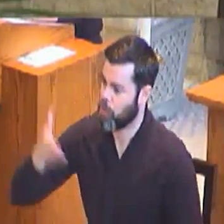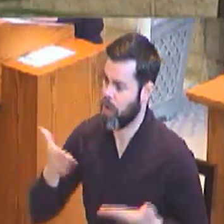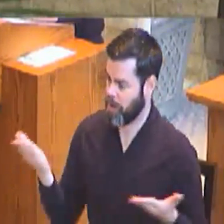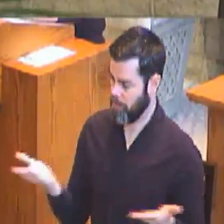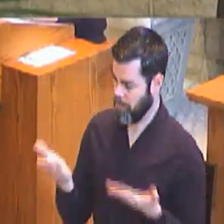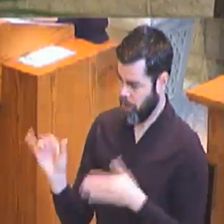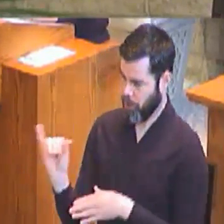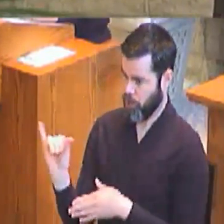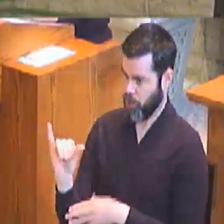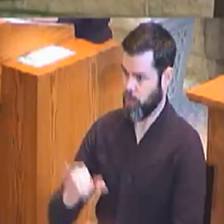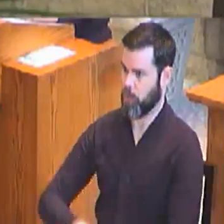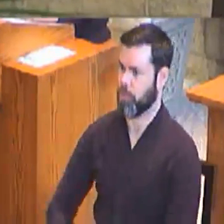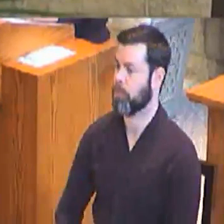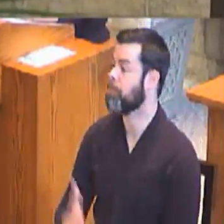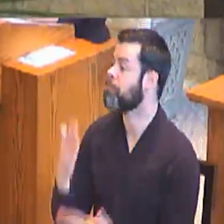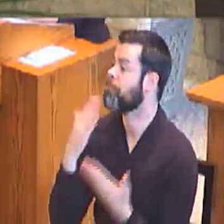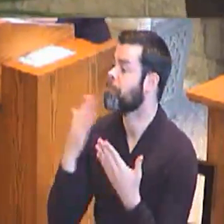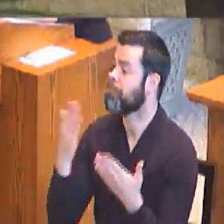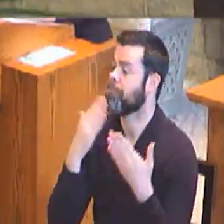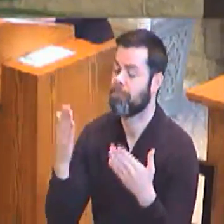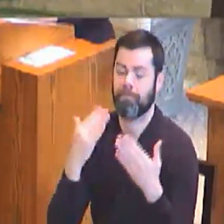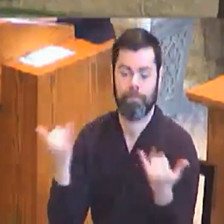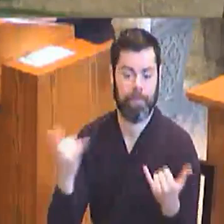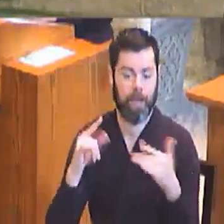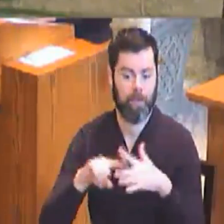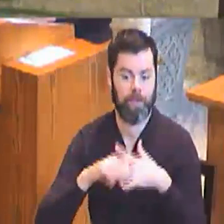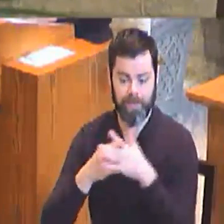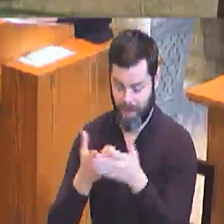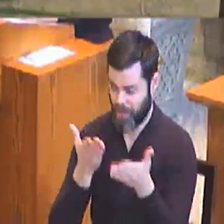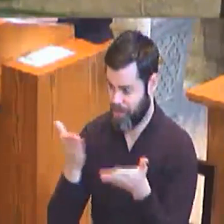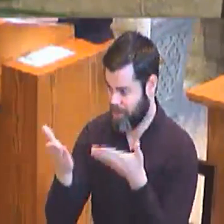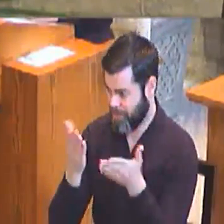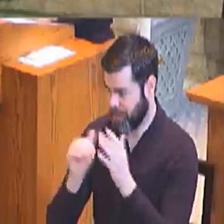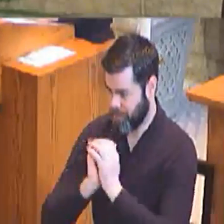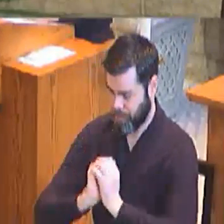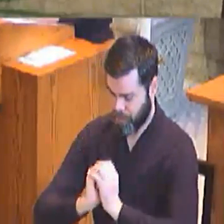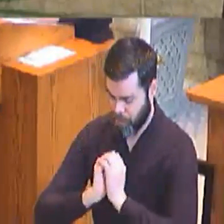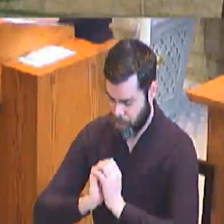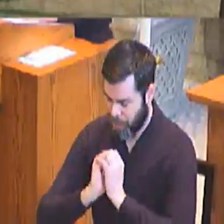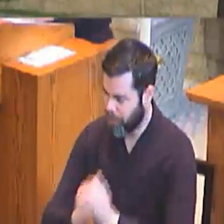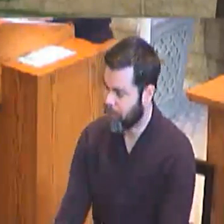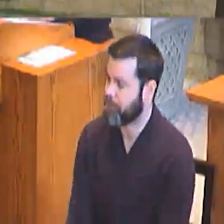too. So thank you. So let's begin our service with prayer.